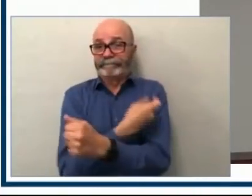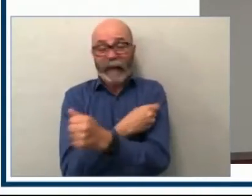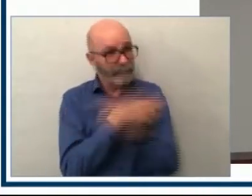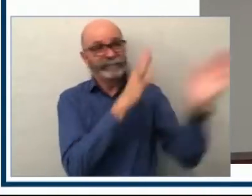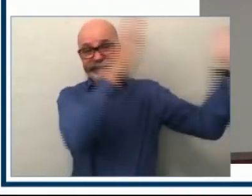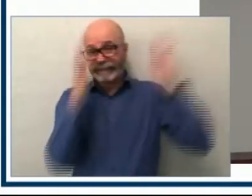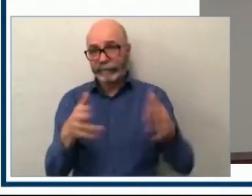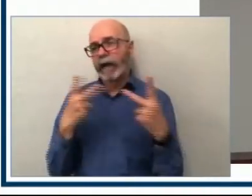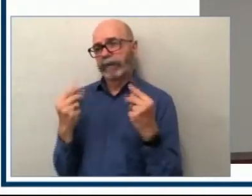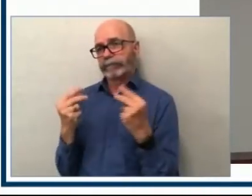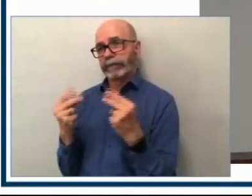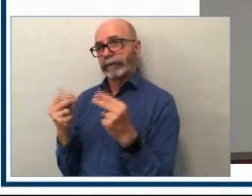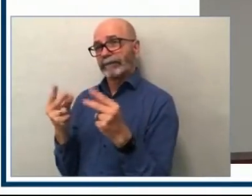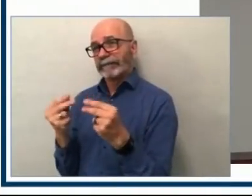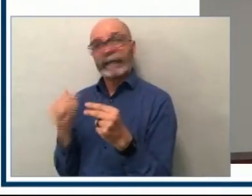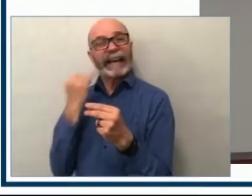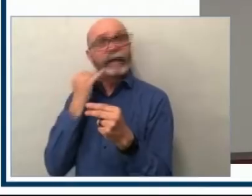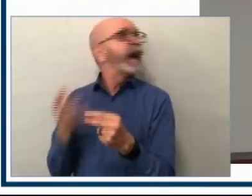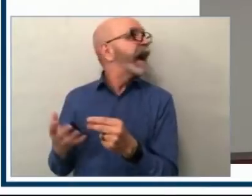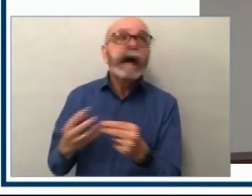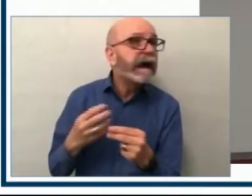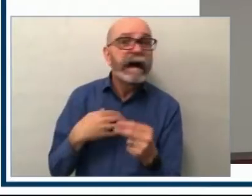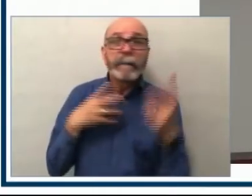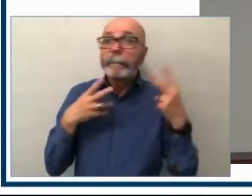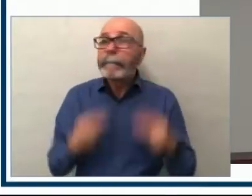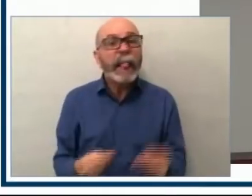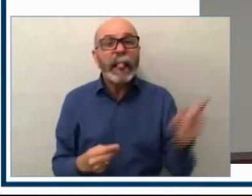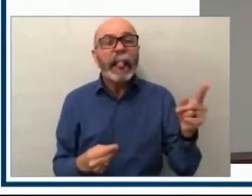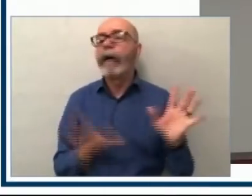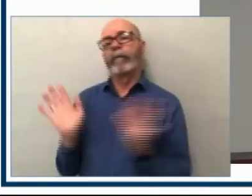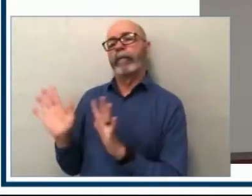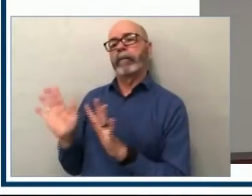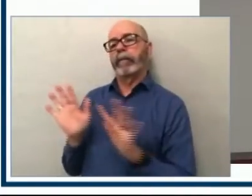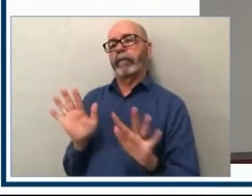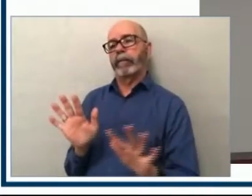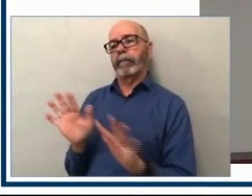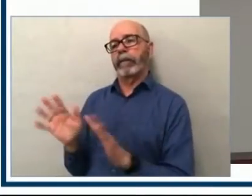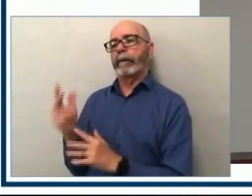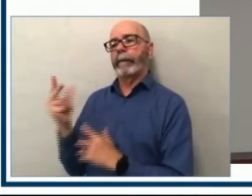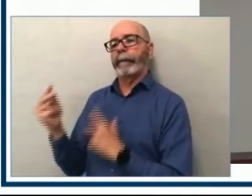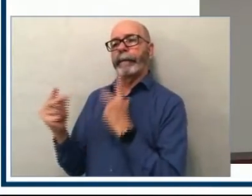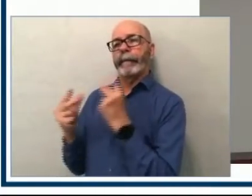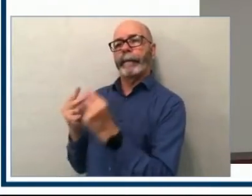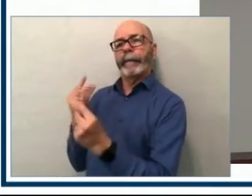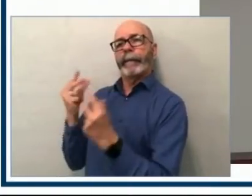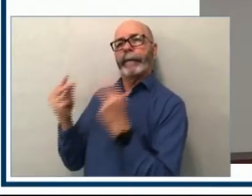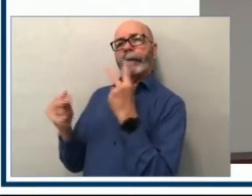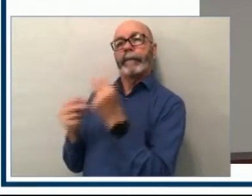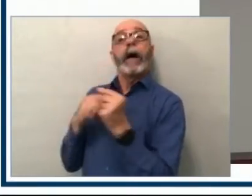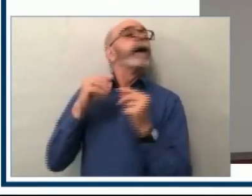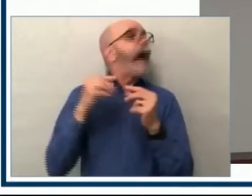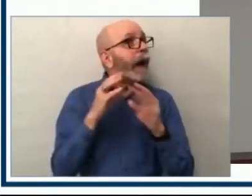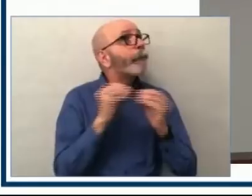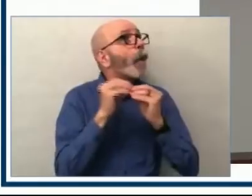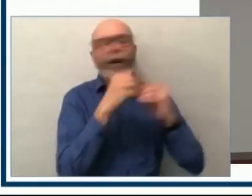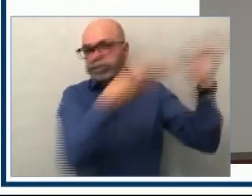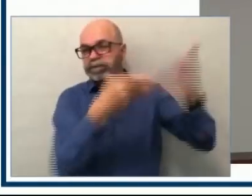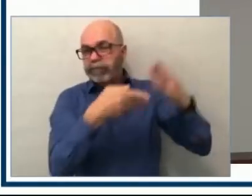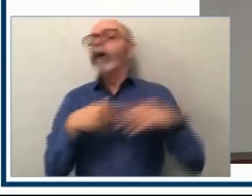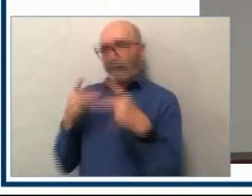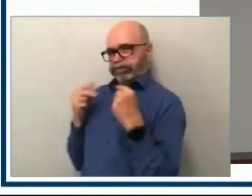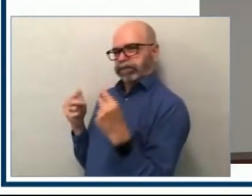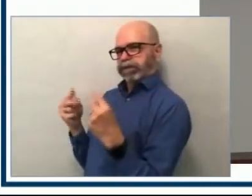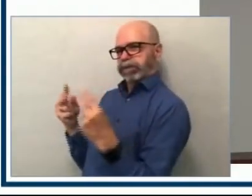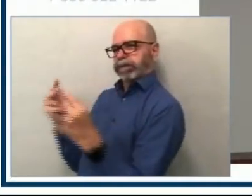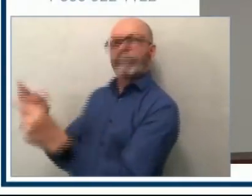our vaccine delivery, and then we would ramp it up as soon as possible when we get additional vaccine. If that pushed us off